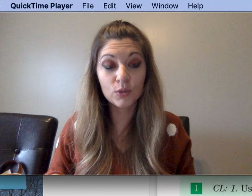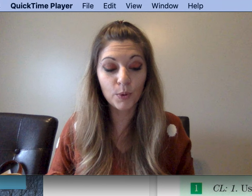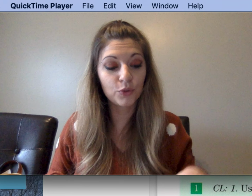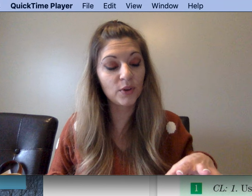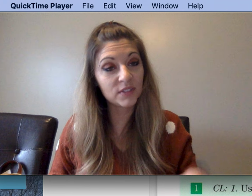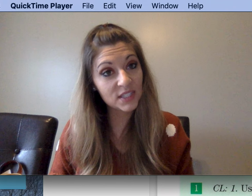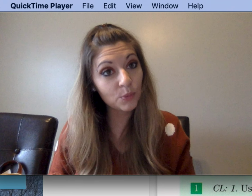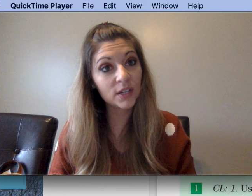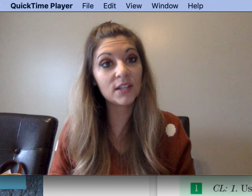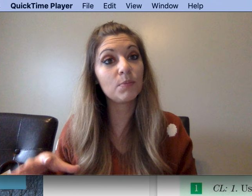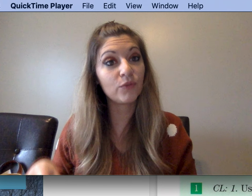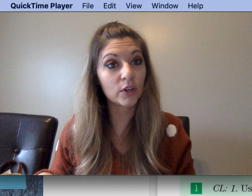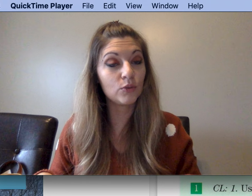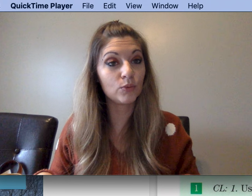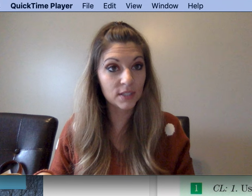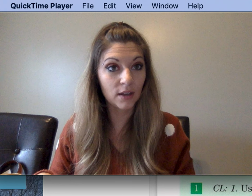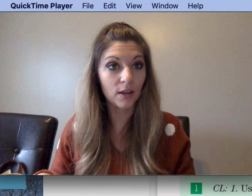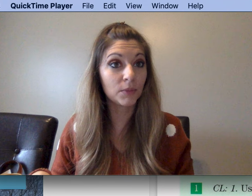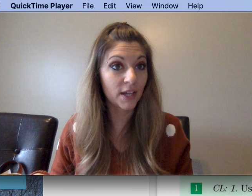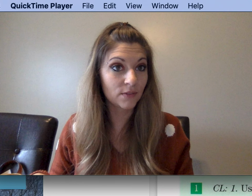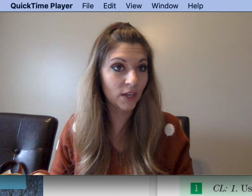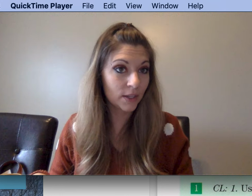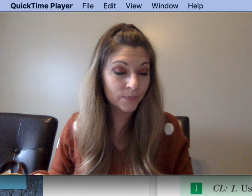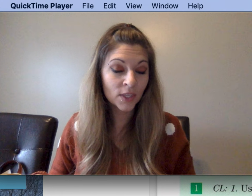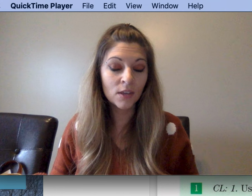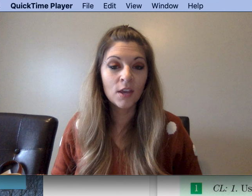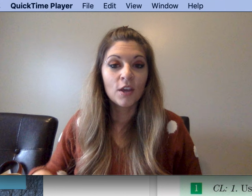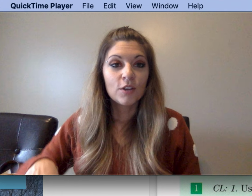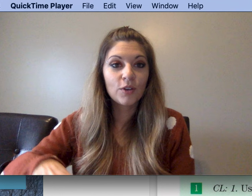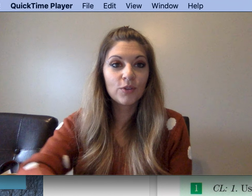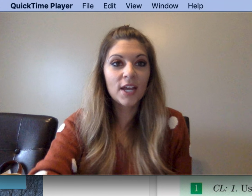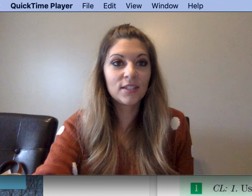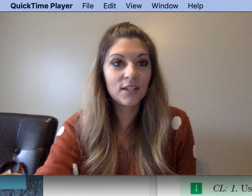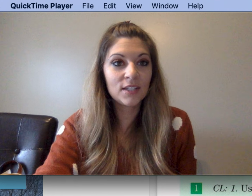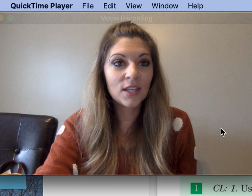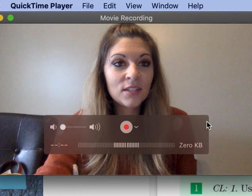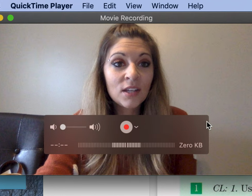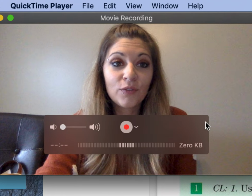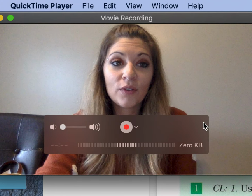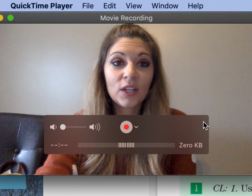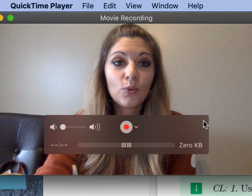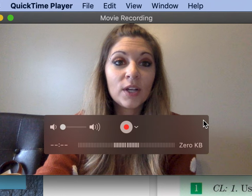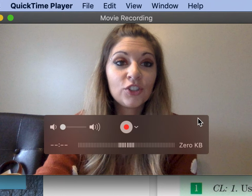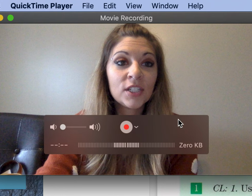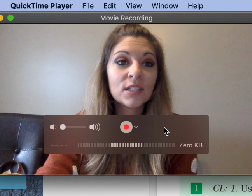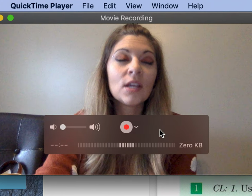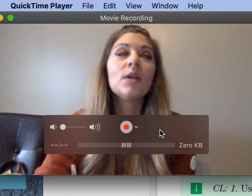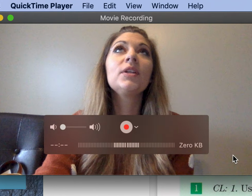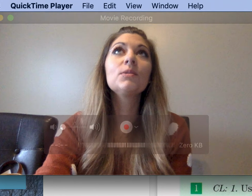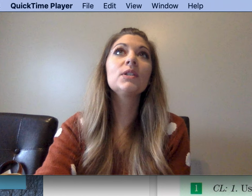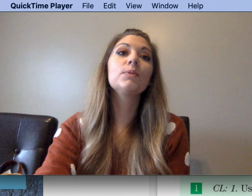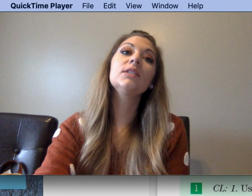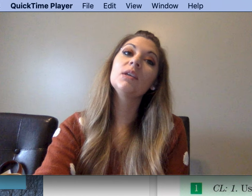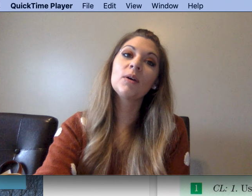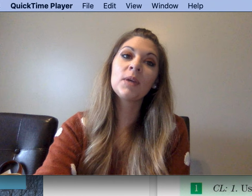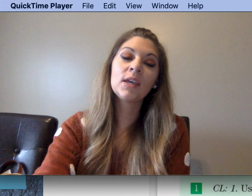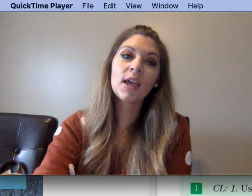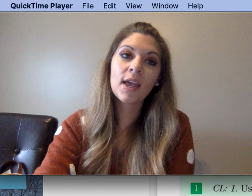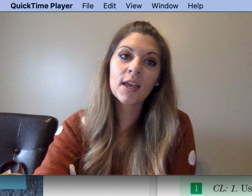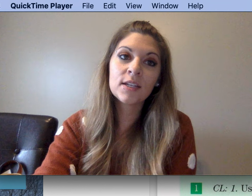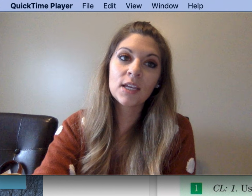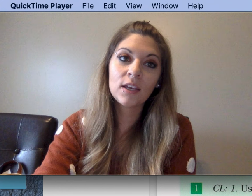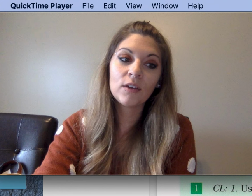to use both. You have to say what it is before you classify it. So that's today's lesson. If you have any questions, please email